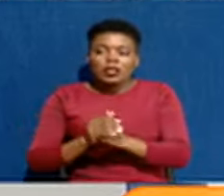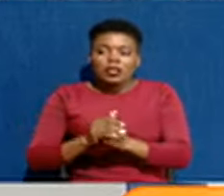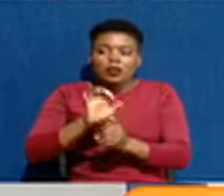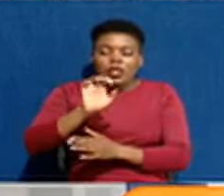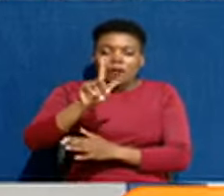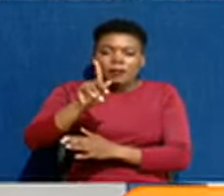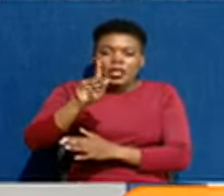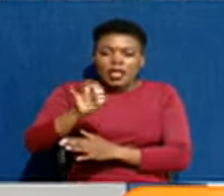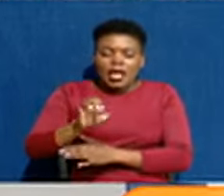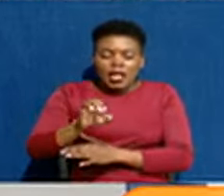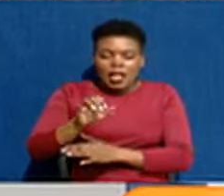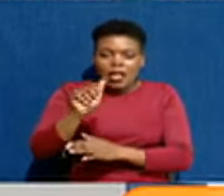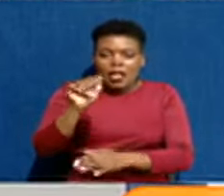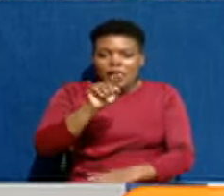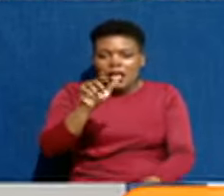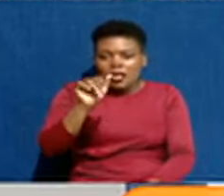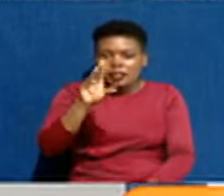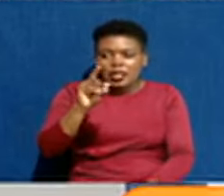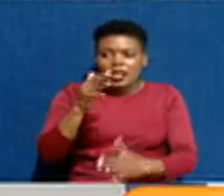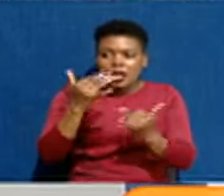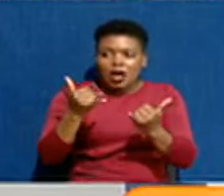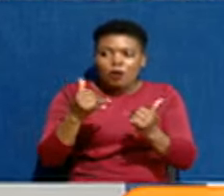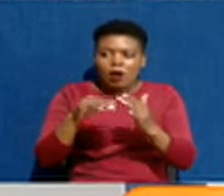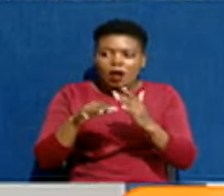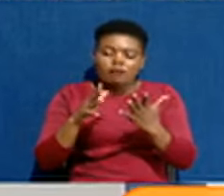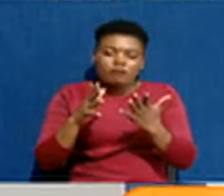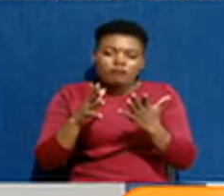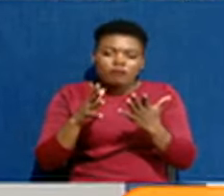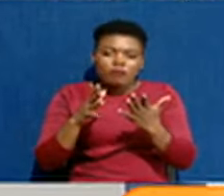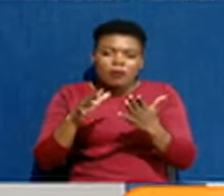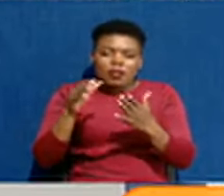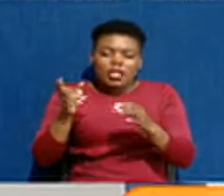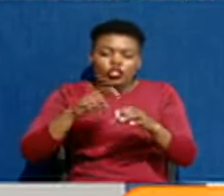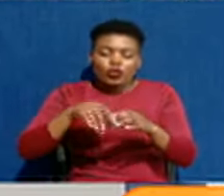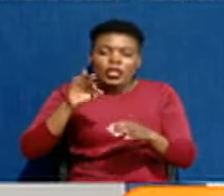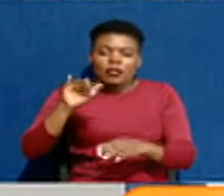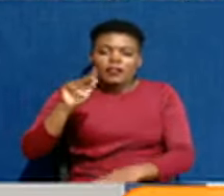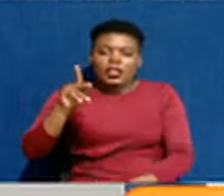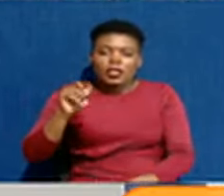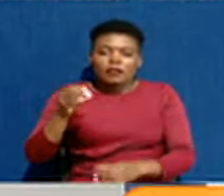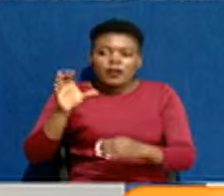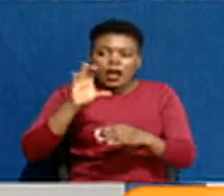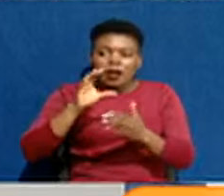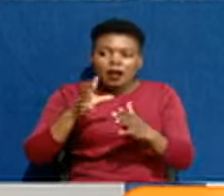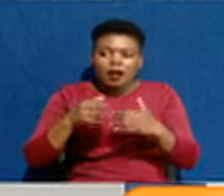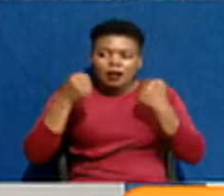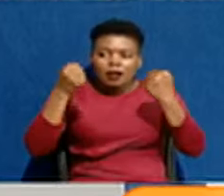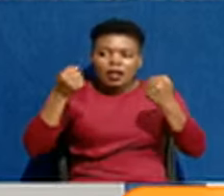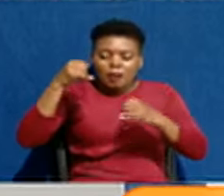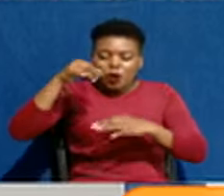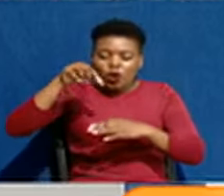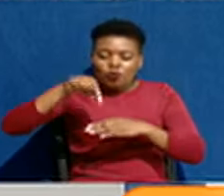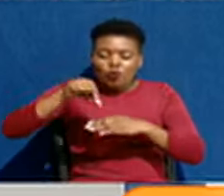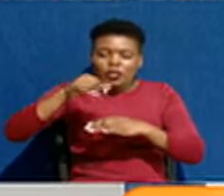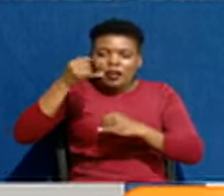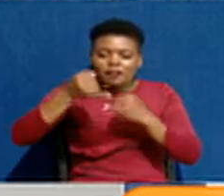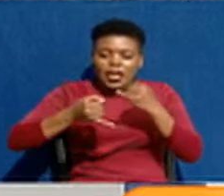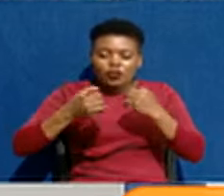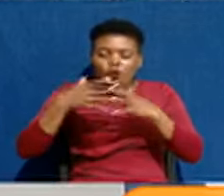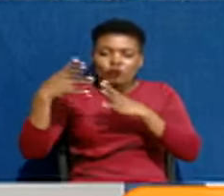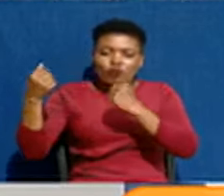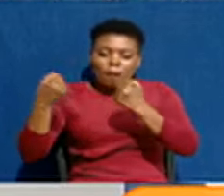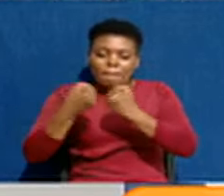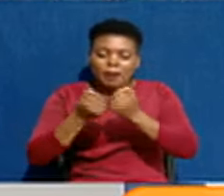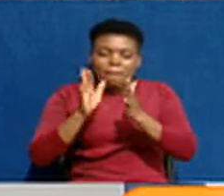teams S.S Assad and Compel are out to upset the form books in the FKF Cup quarterfinals this weekend. The two are the only